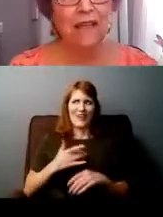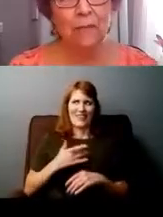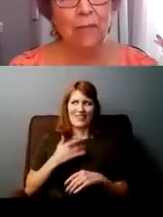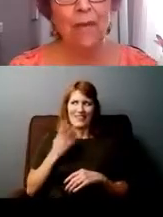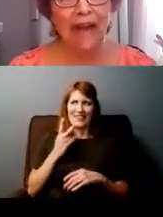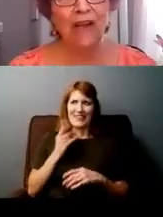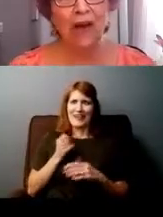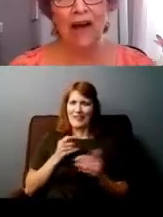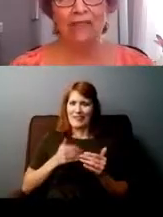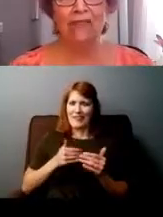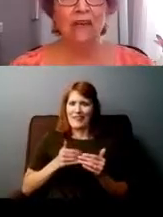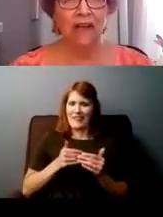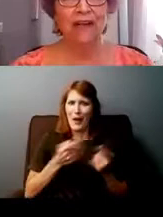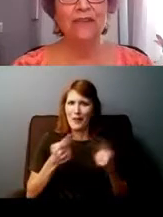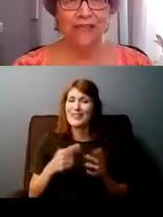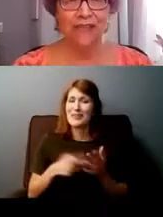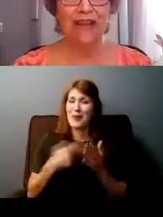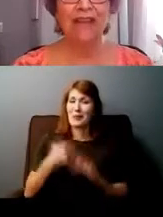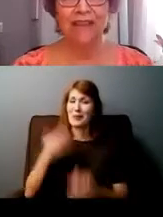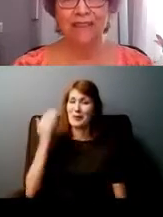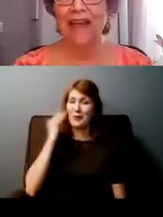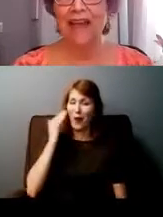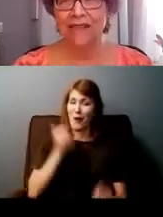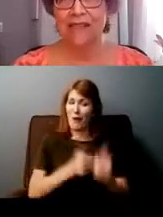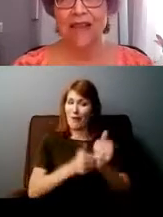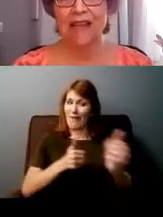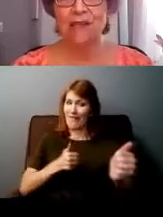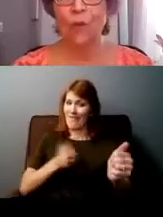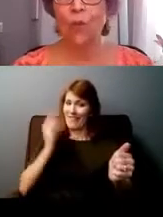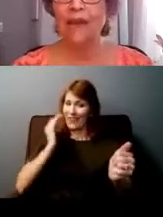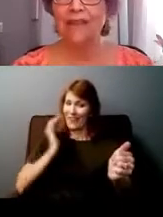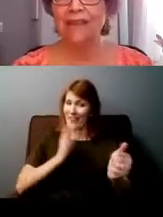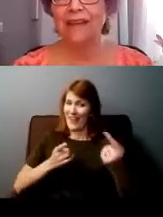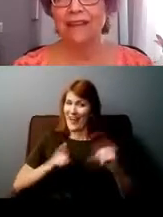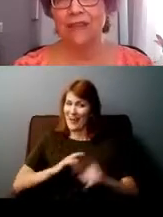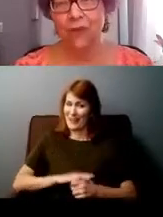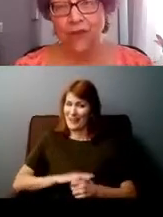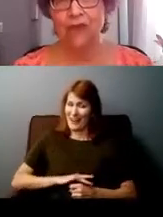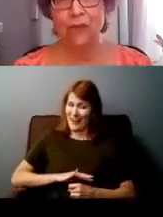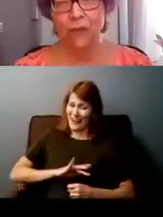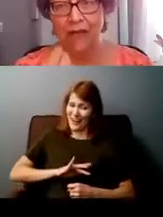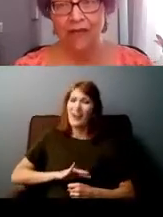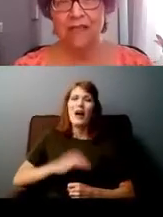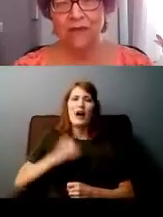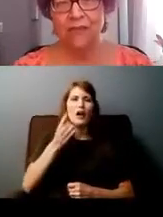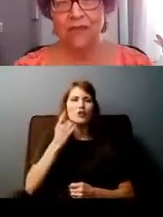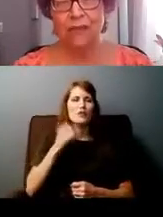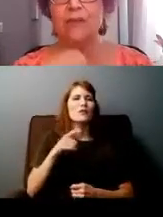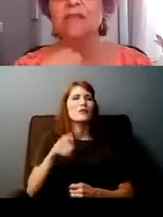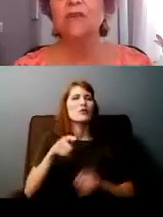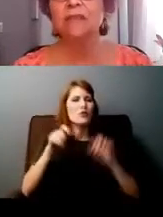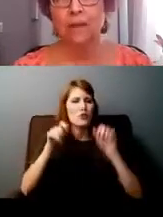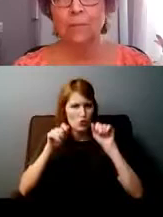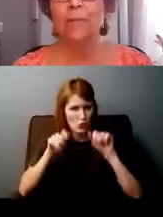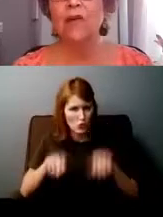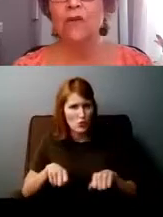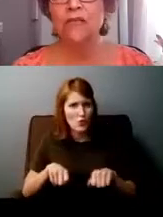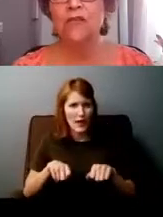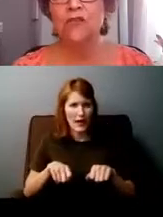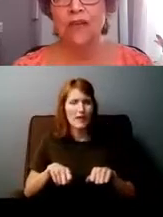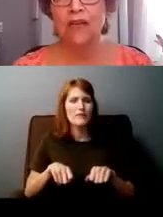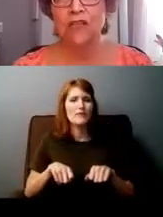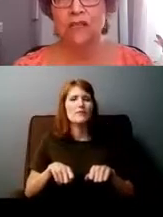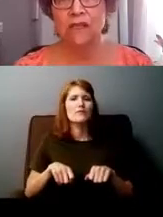see them a mile off. Understand that that's the one thing that you can do to result in